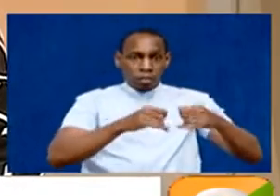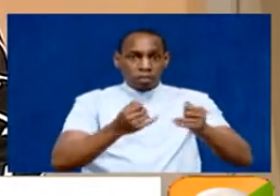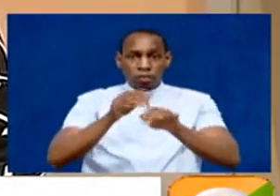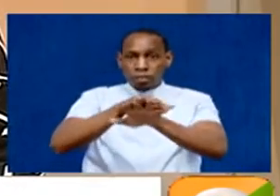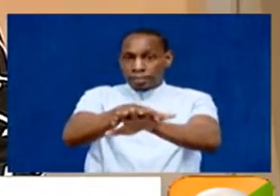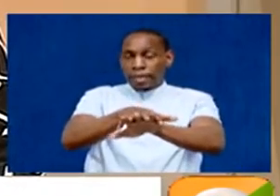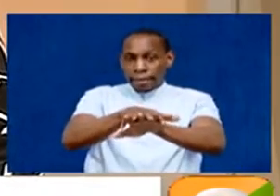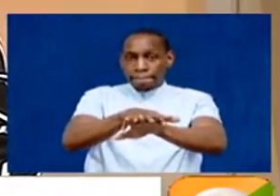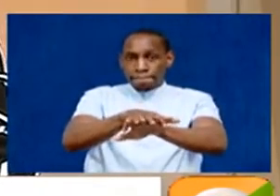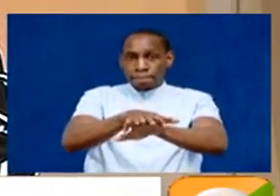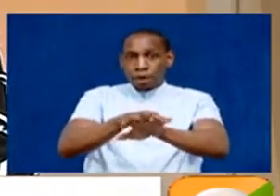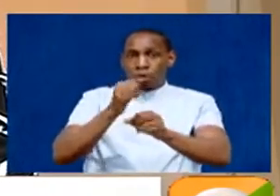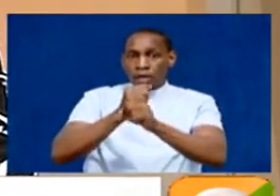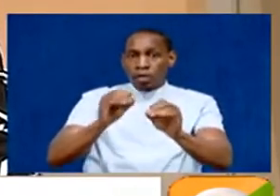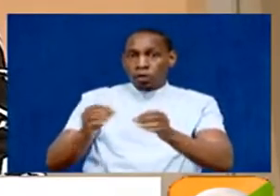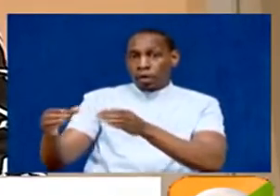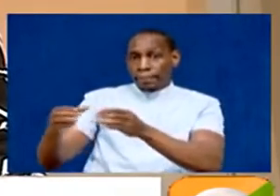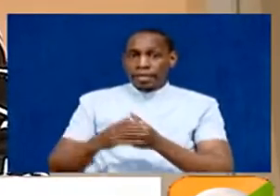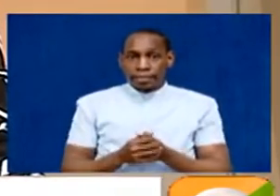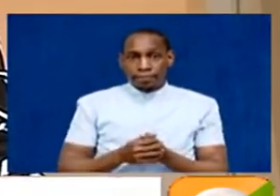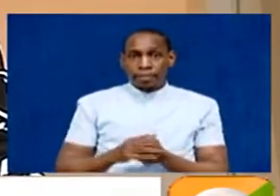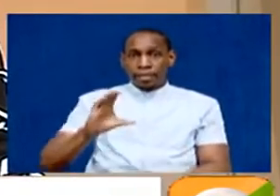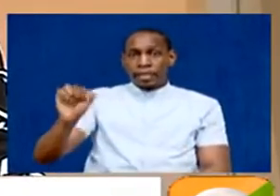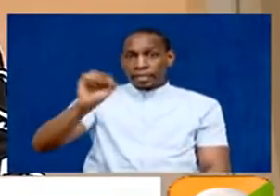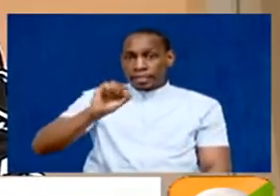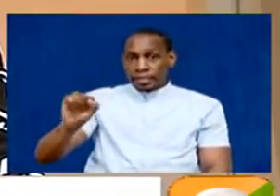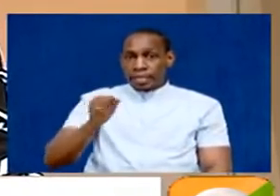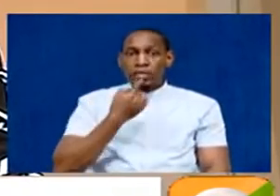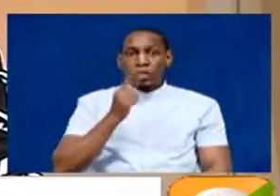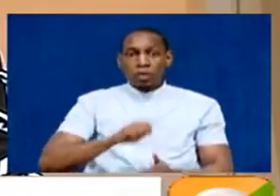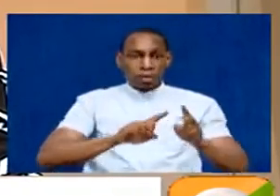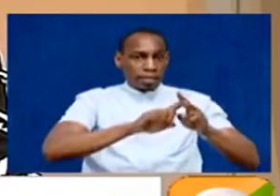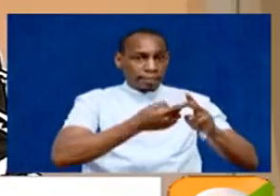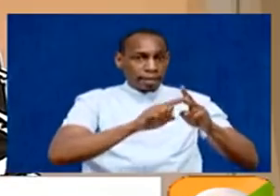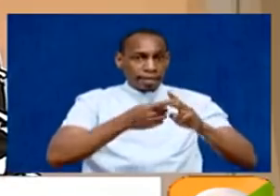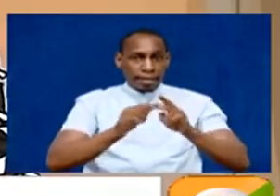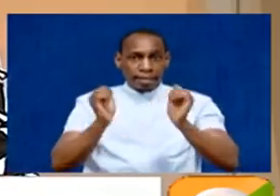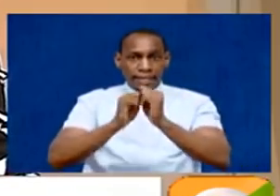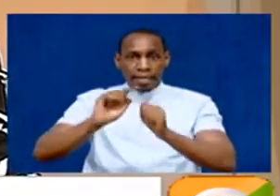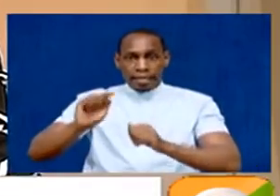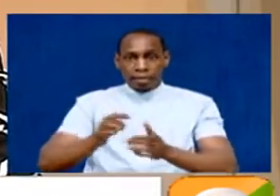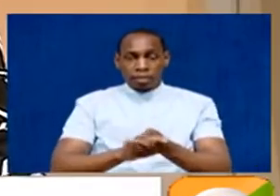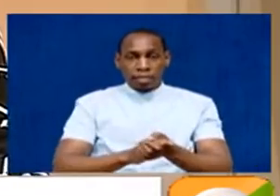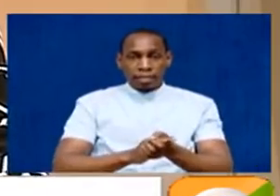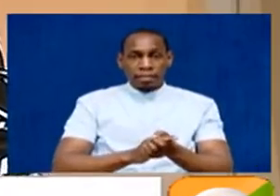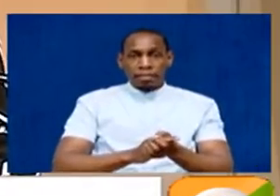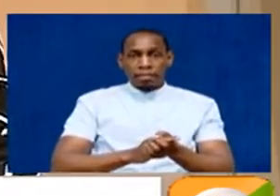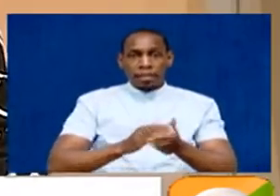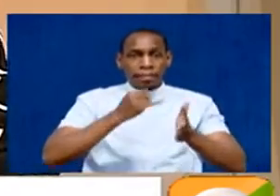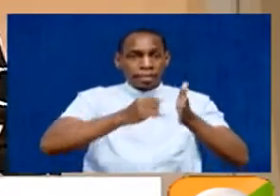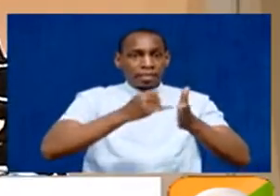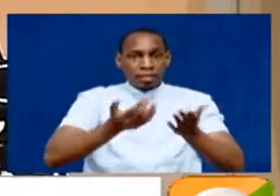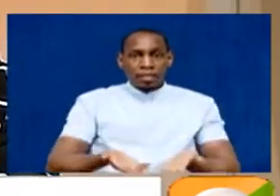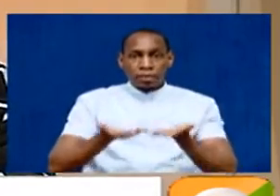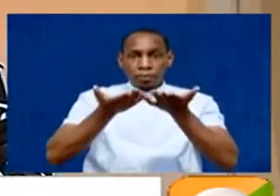to streamline the underperforming company. CS Juma ordering the repair of over 10,000 faulty transformers to